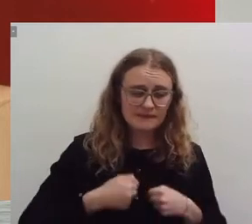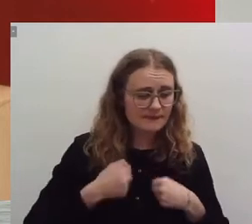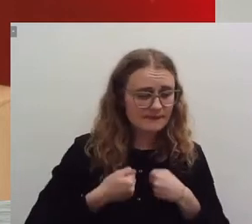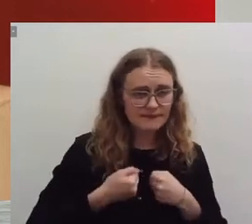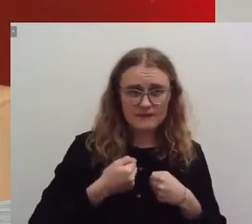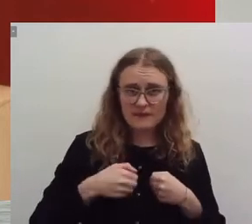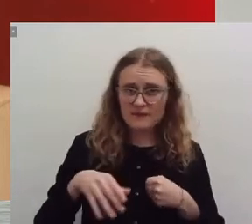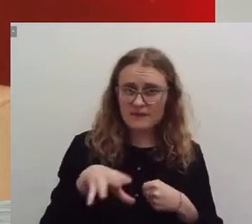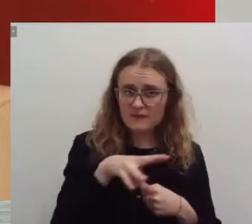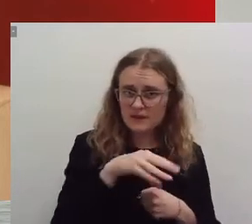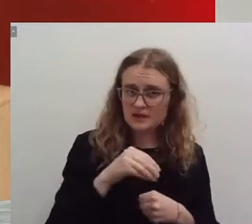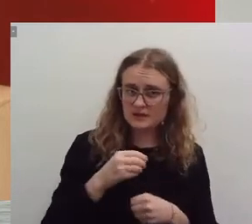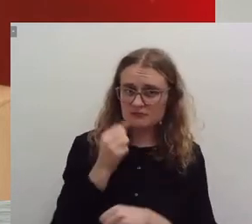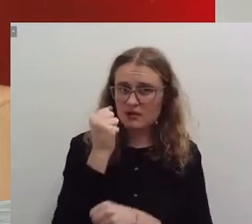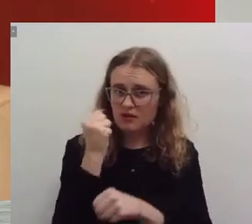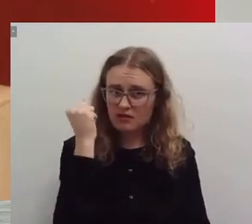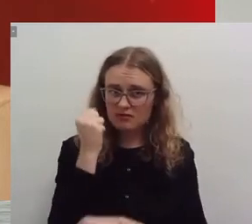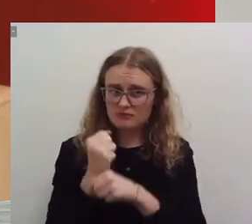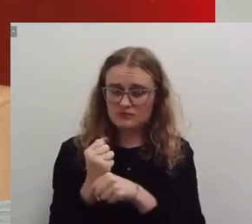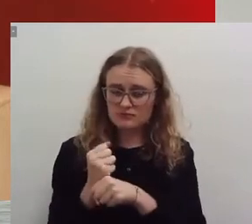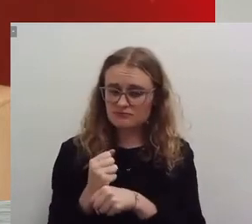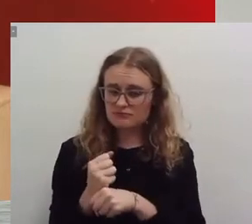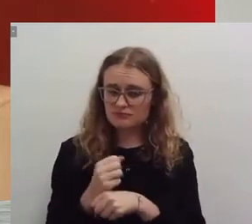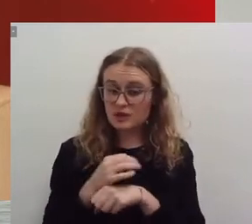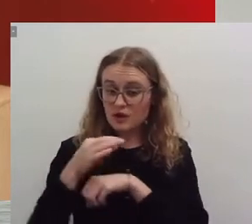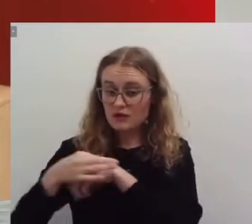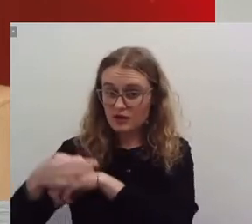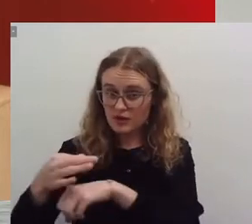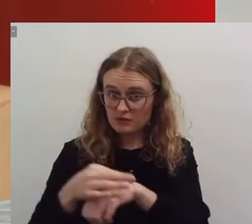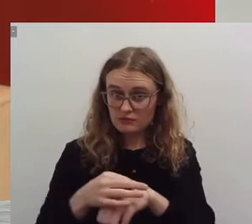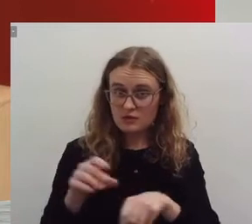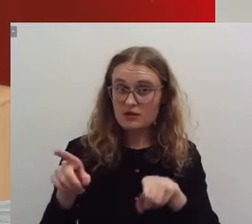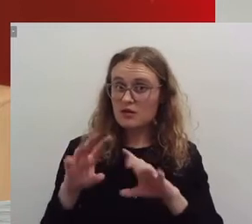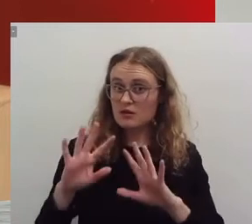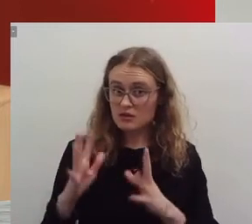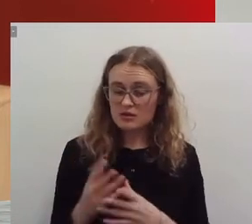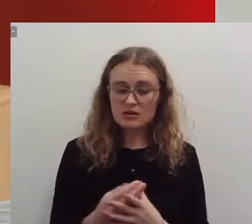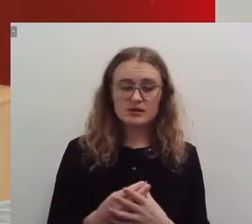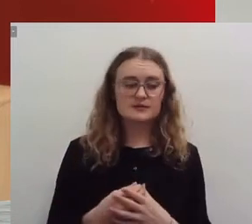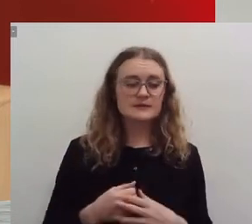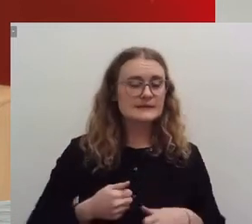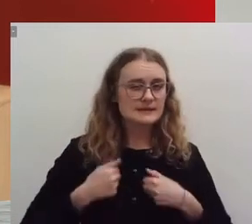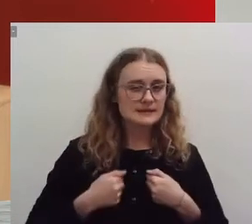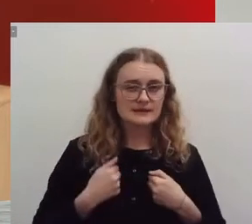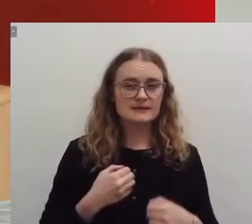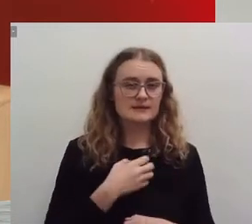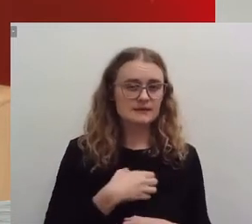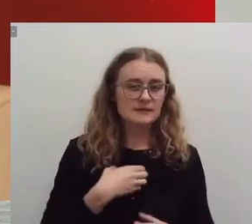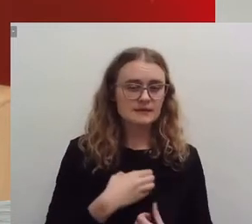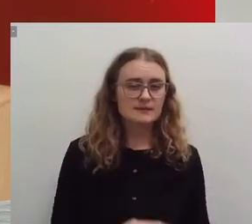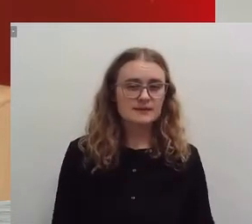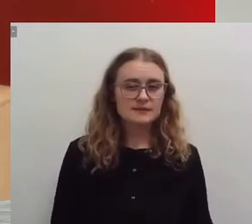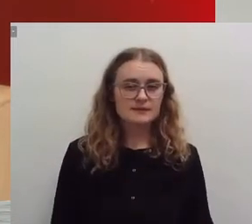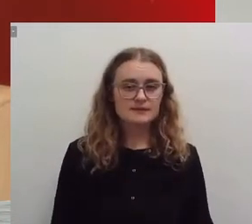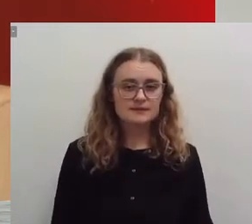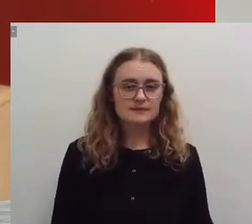children, because of this teenager. It's not because of me, if somebody are asked to do, it's because it's necessary for him. And if we